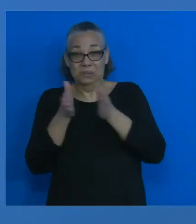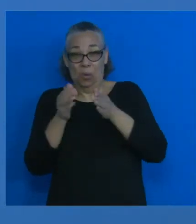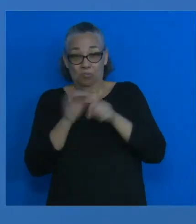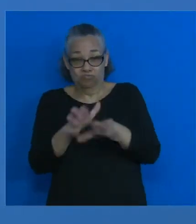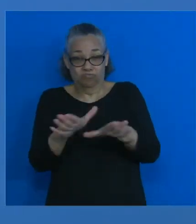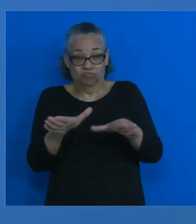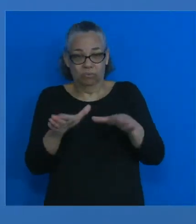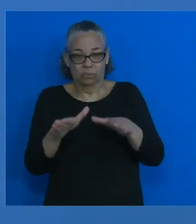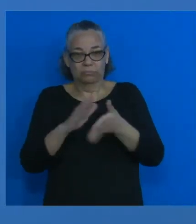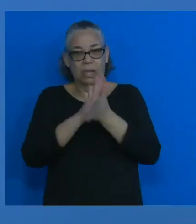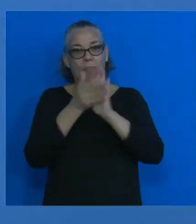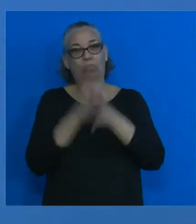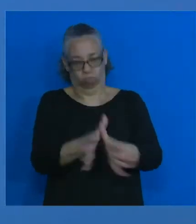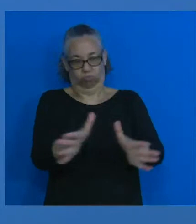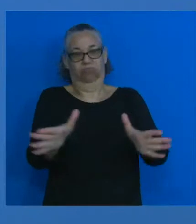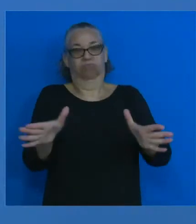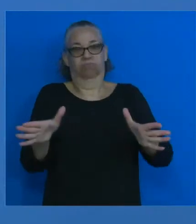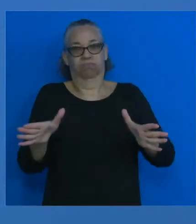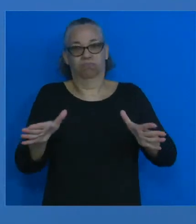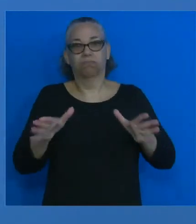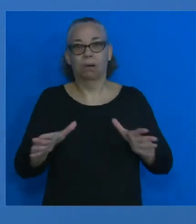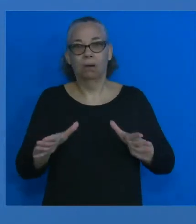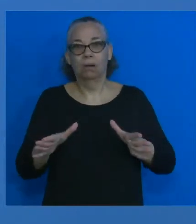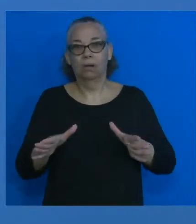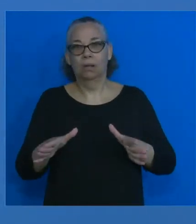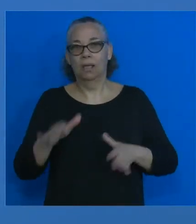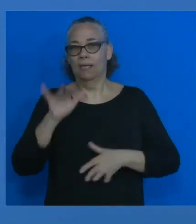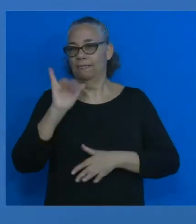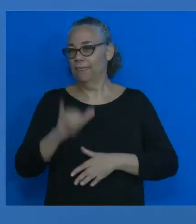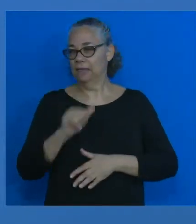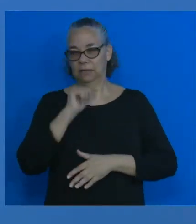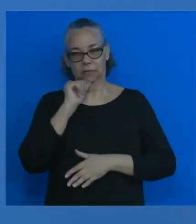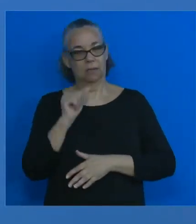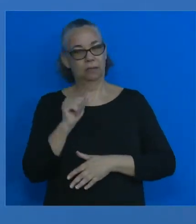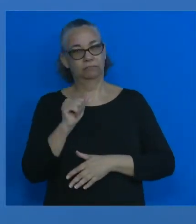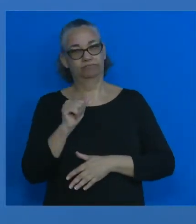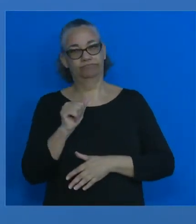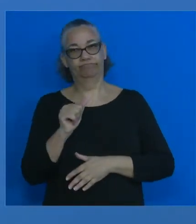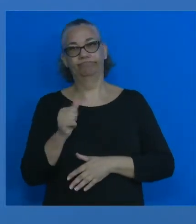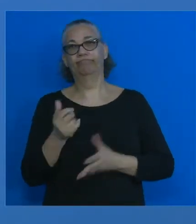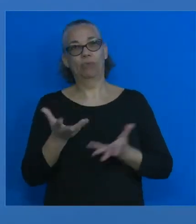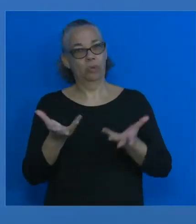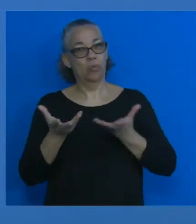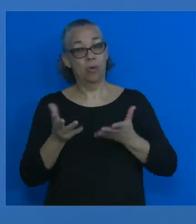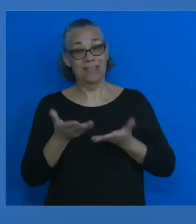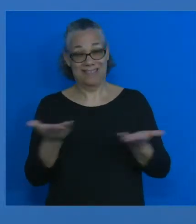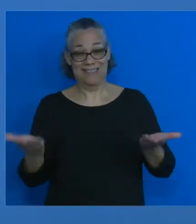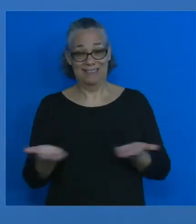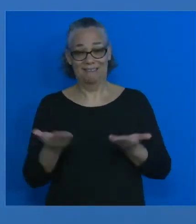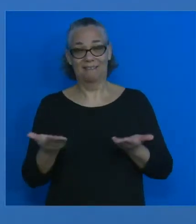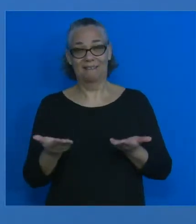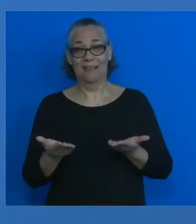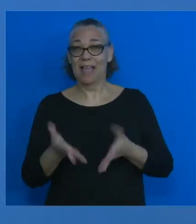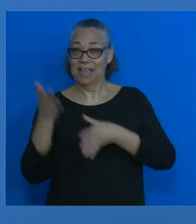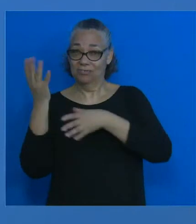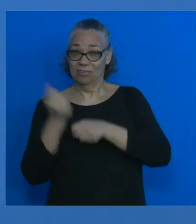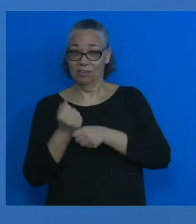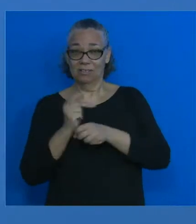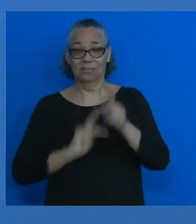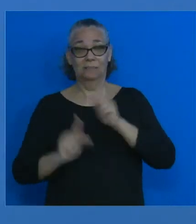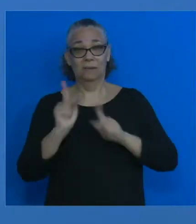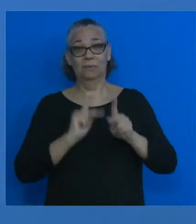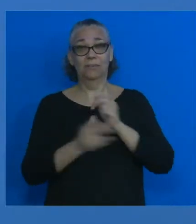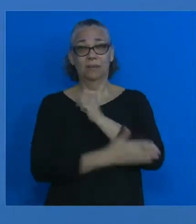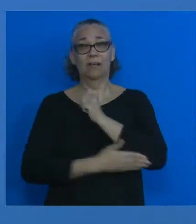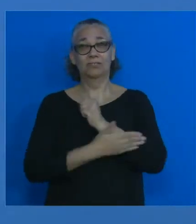turned into larger outbreaks. That is not what we will have here. And I trust that the people of the country will